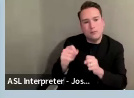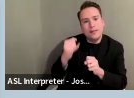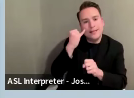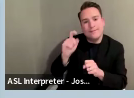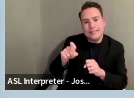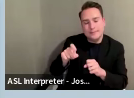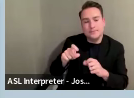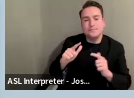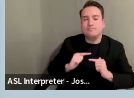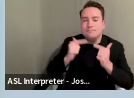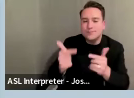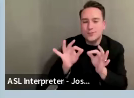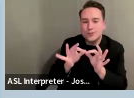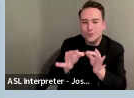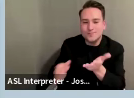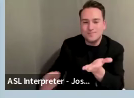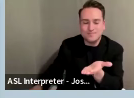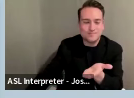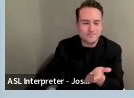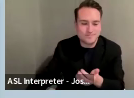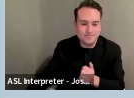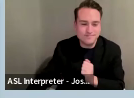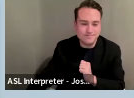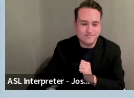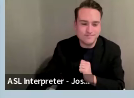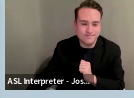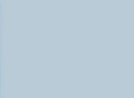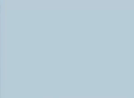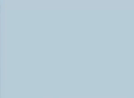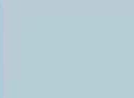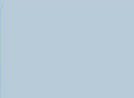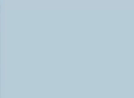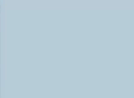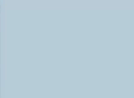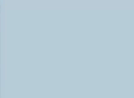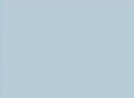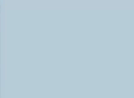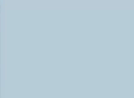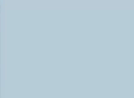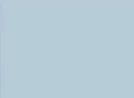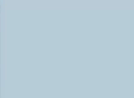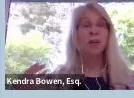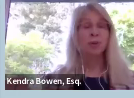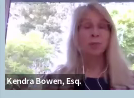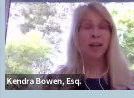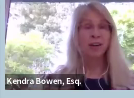need to act as your agent in that regard one day. Next slide, please. We